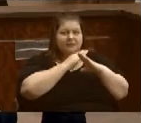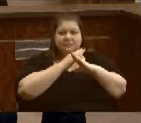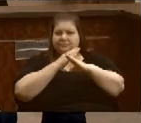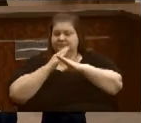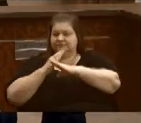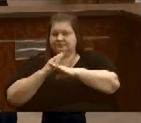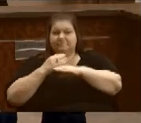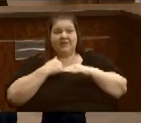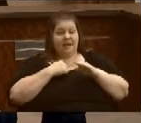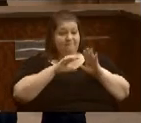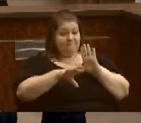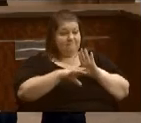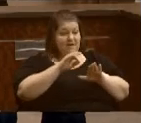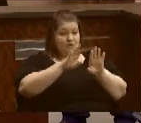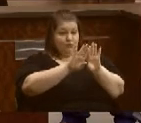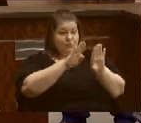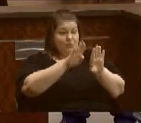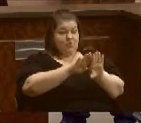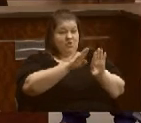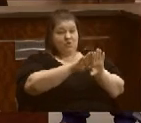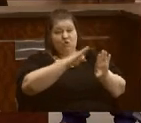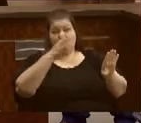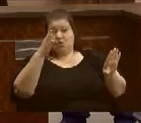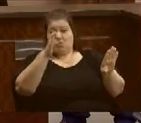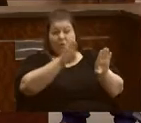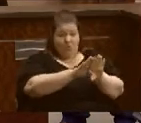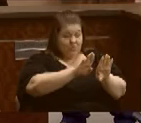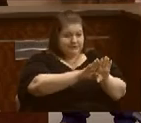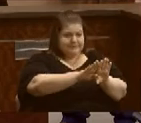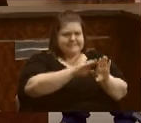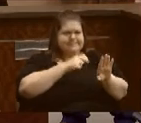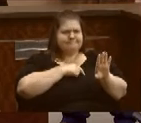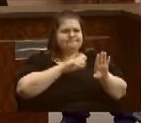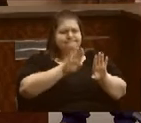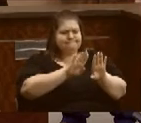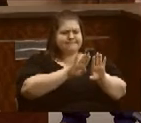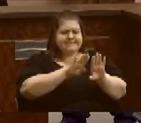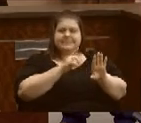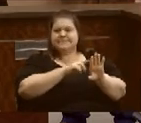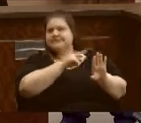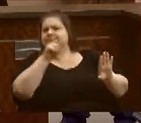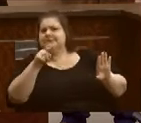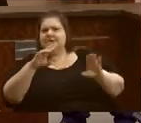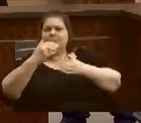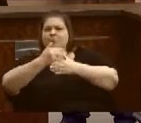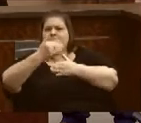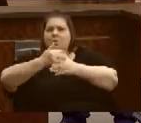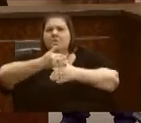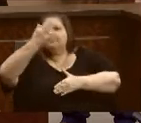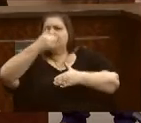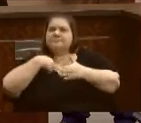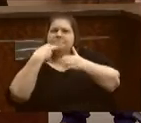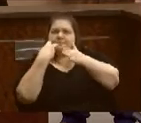the doors were closed for me, but always found a window and have been very successful in life.